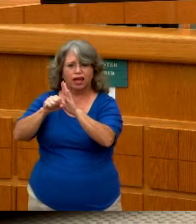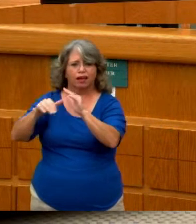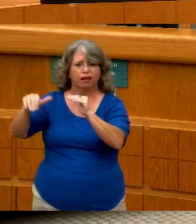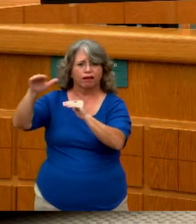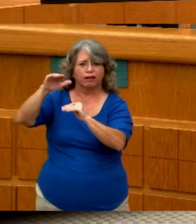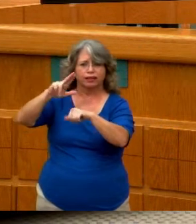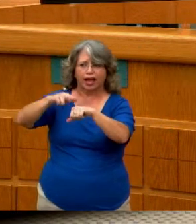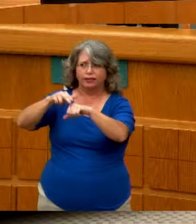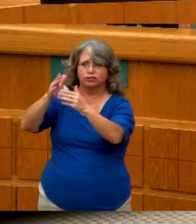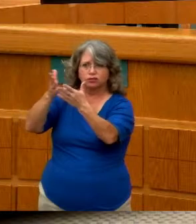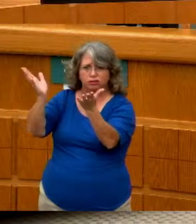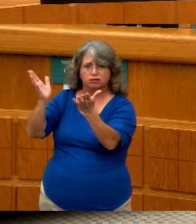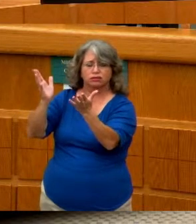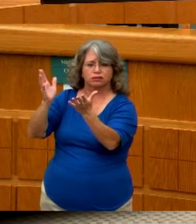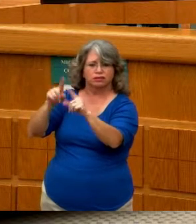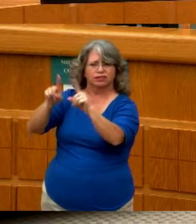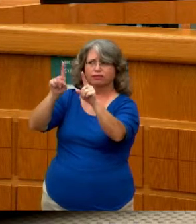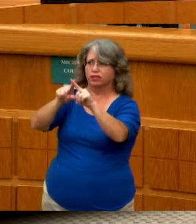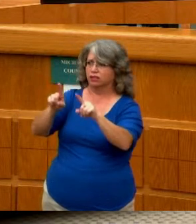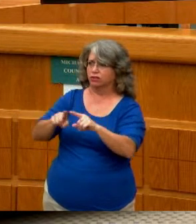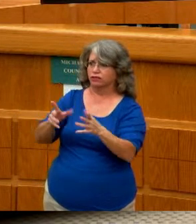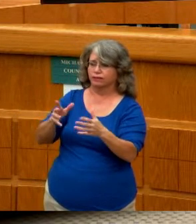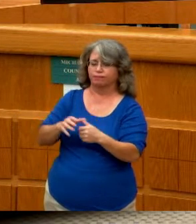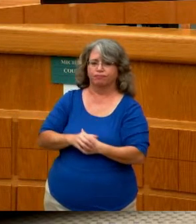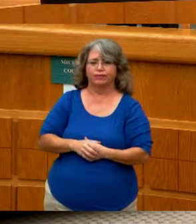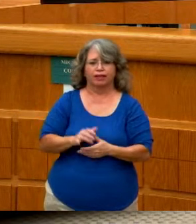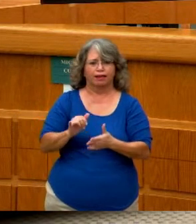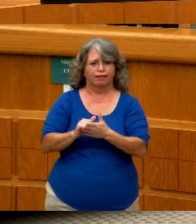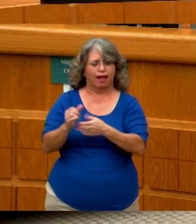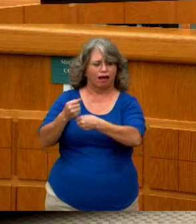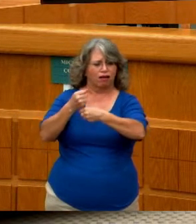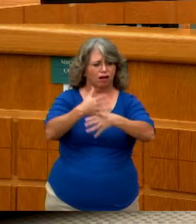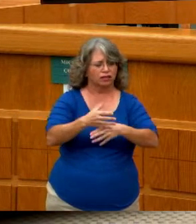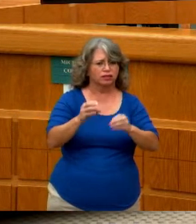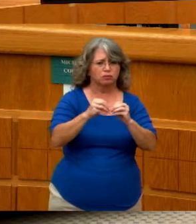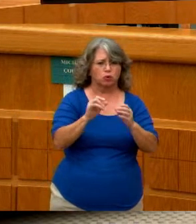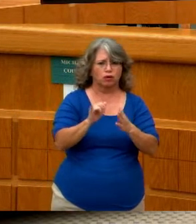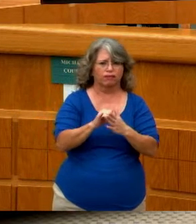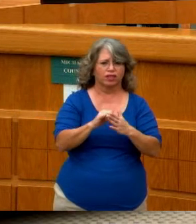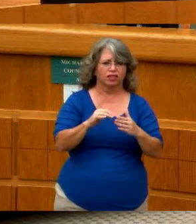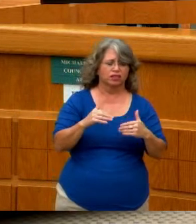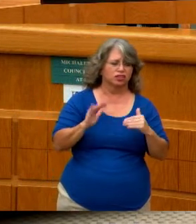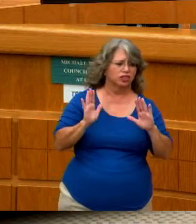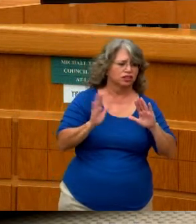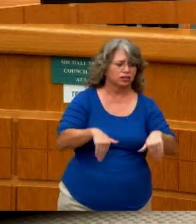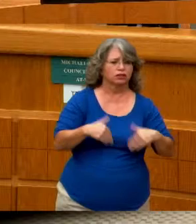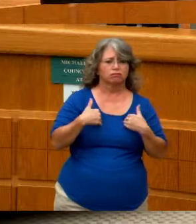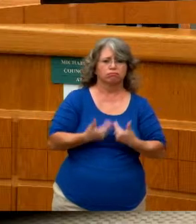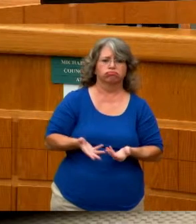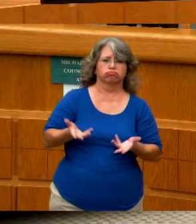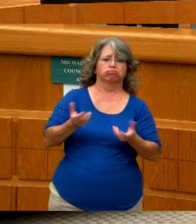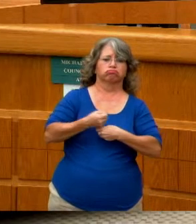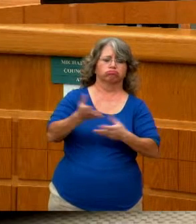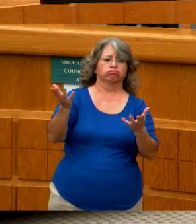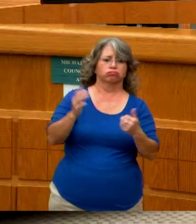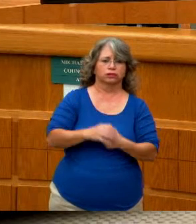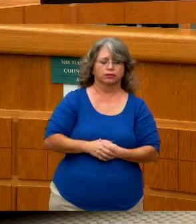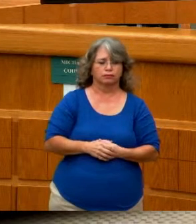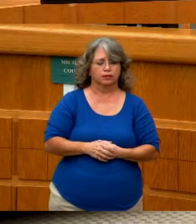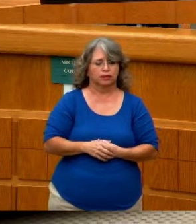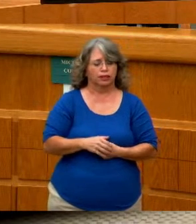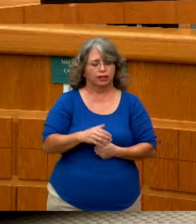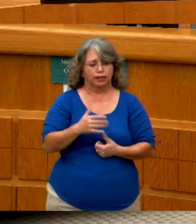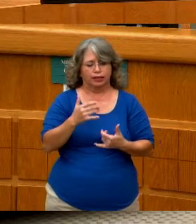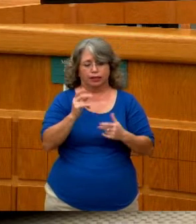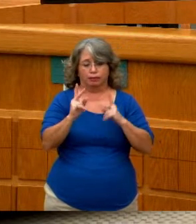this leads to more of this fatigue that I'm talking about. Of course, people return to school. You